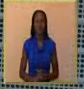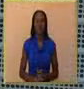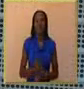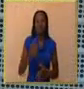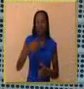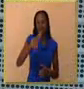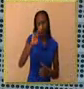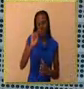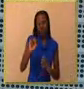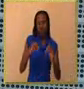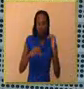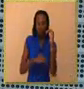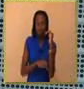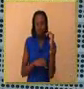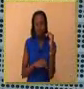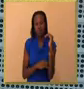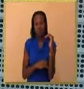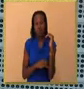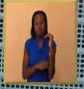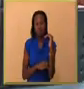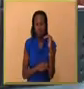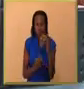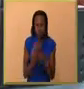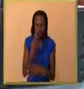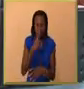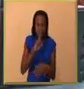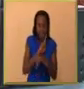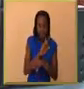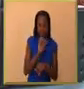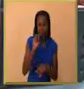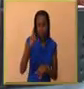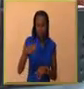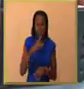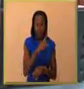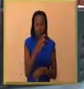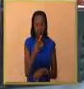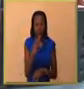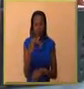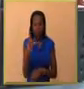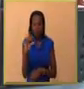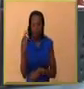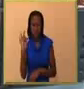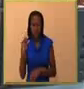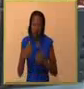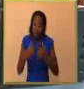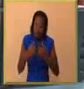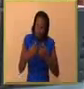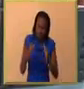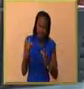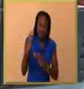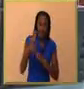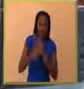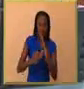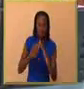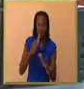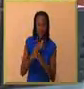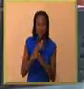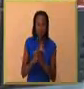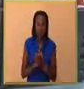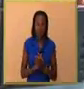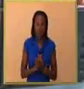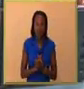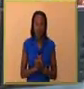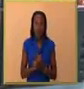The United Secretary Council has set the 1st of April 1989 as the starting date of